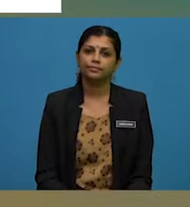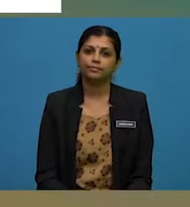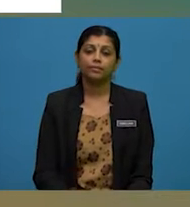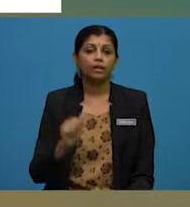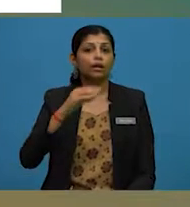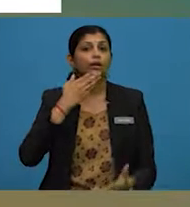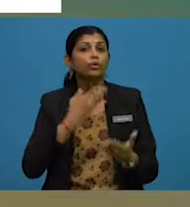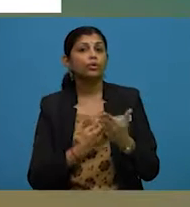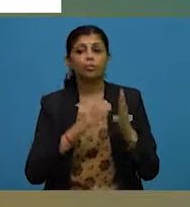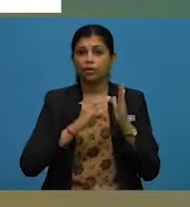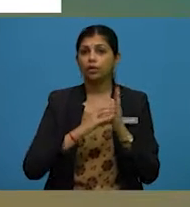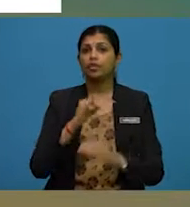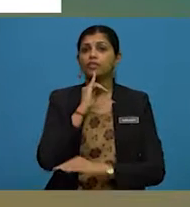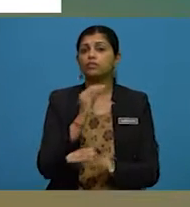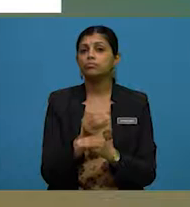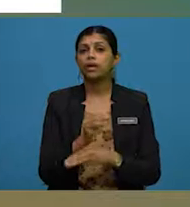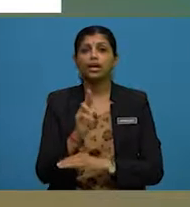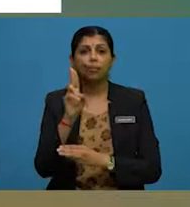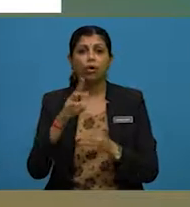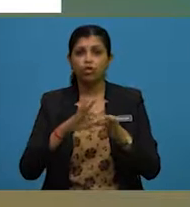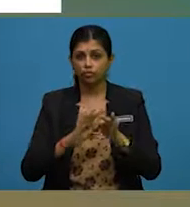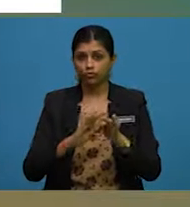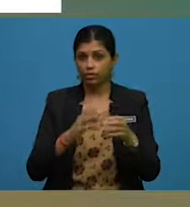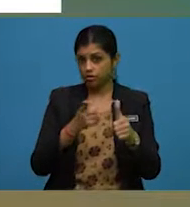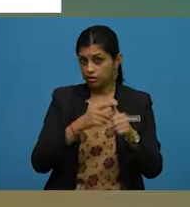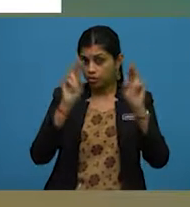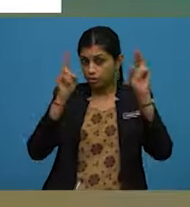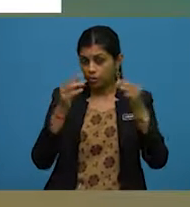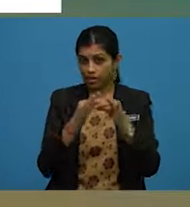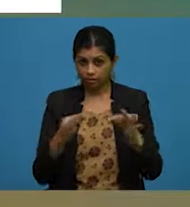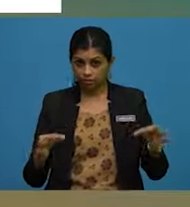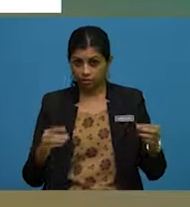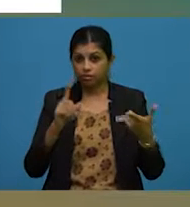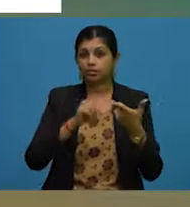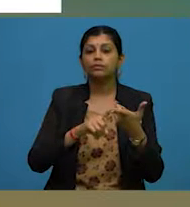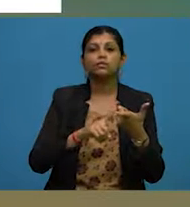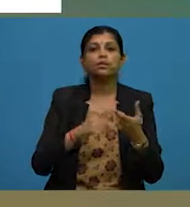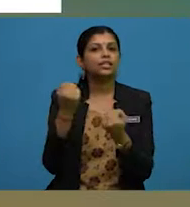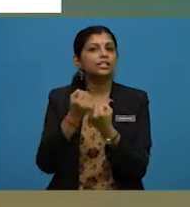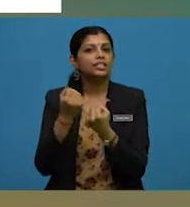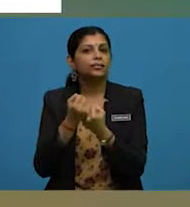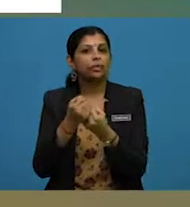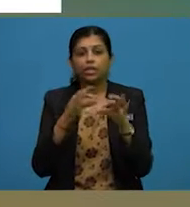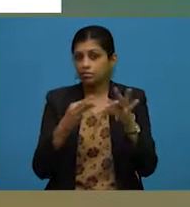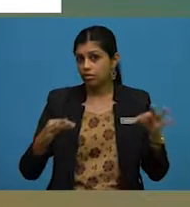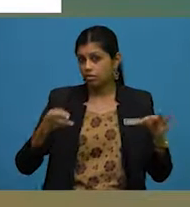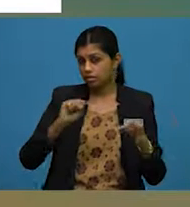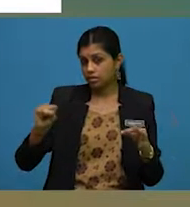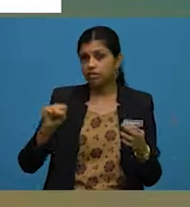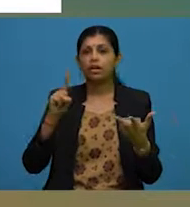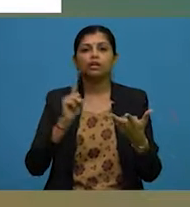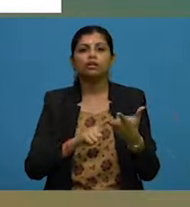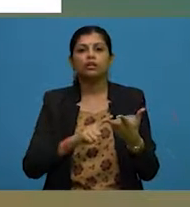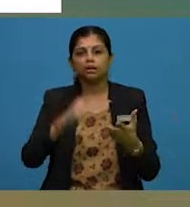good paragraph is made up of a topic sentence, supporting sentences,